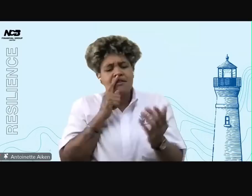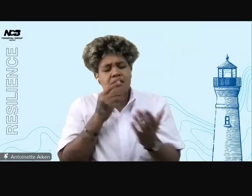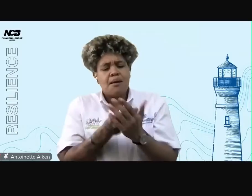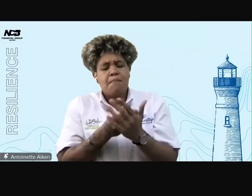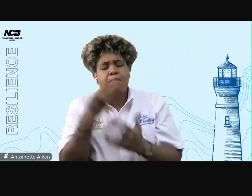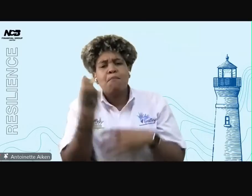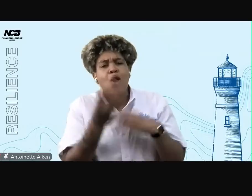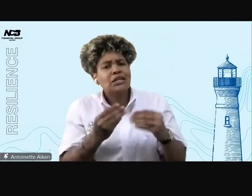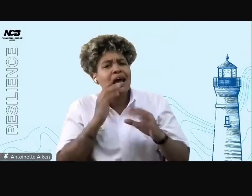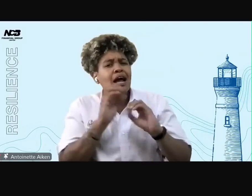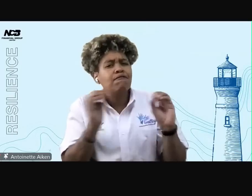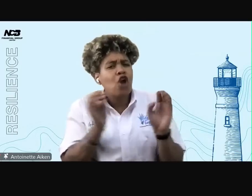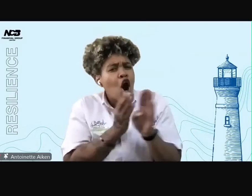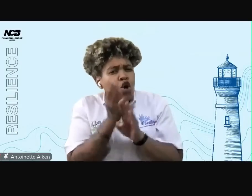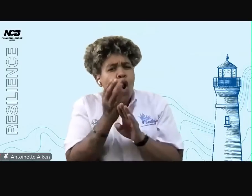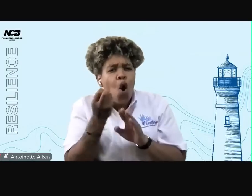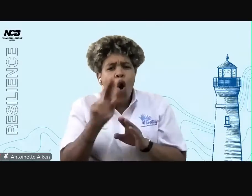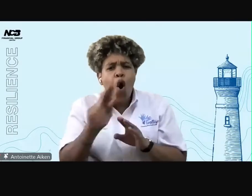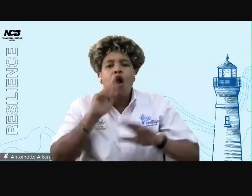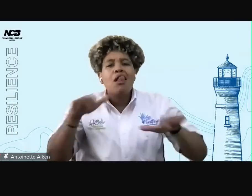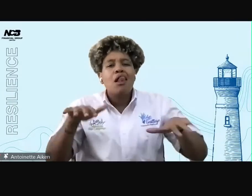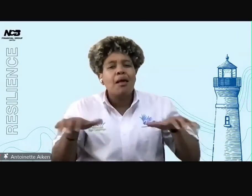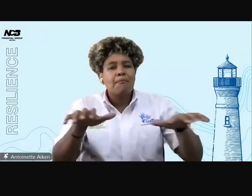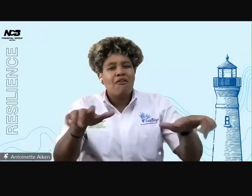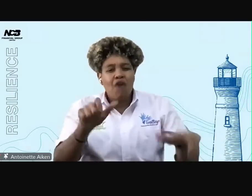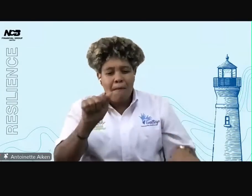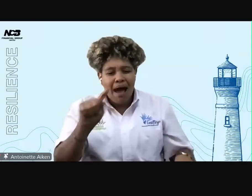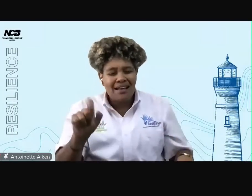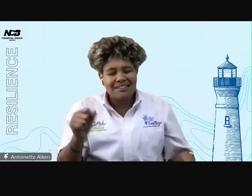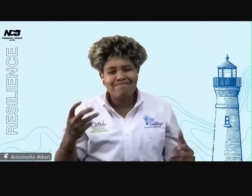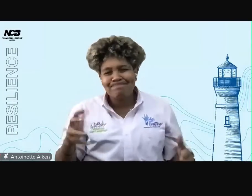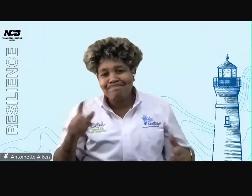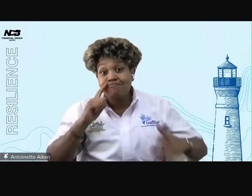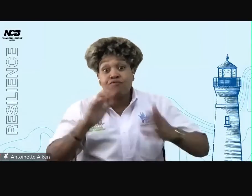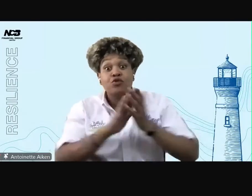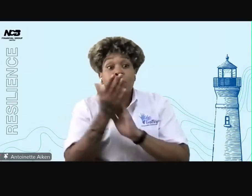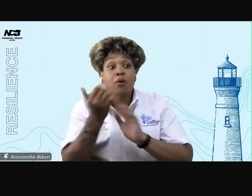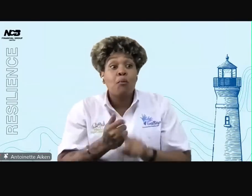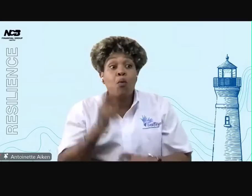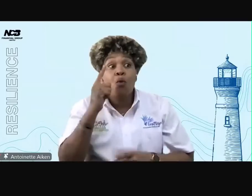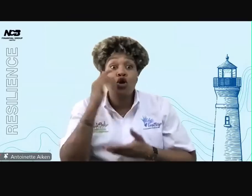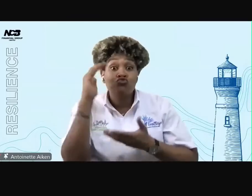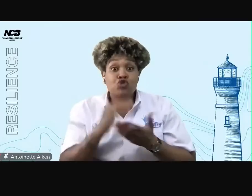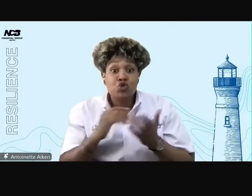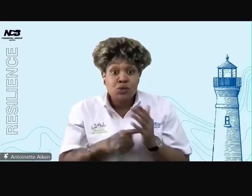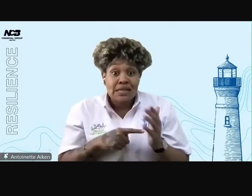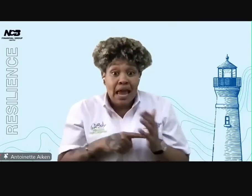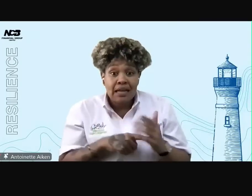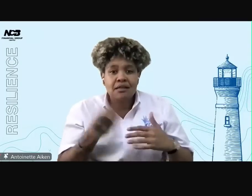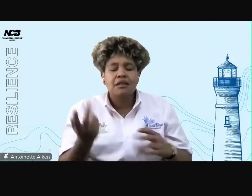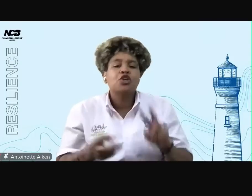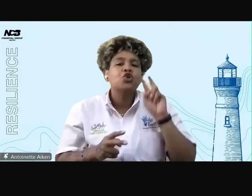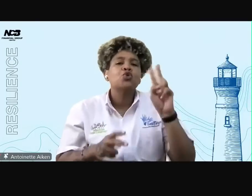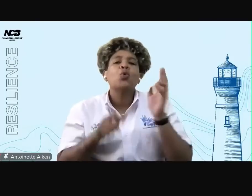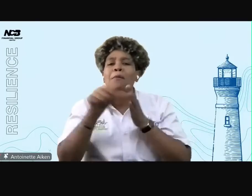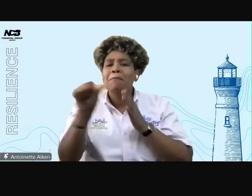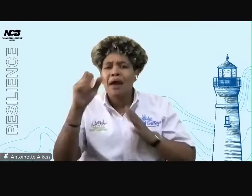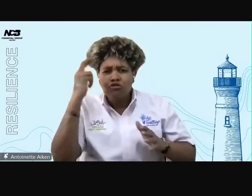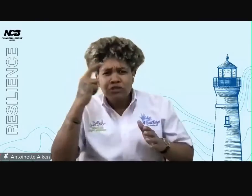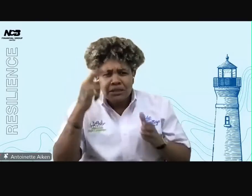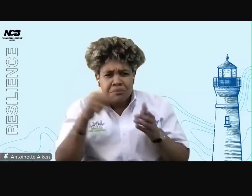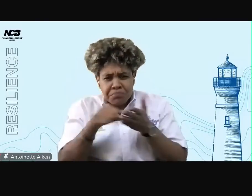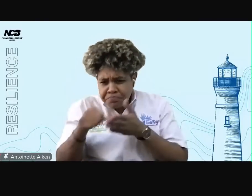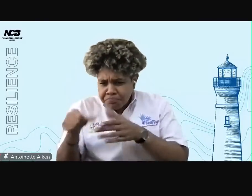of non-core or underperforming assets to 1, reduce debt, 2, pay reasonable